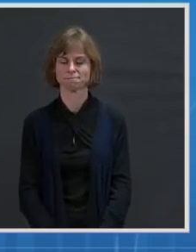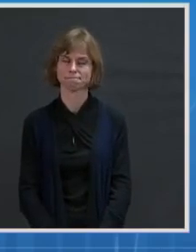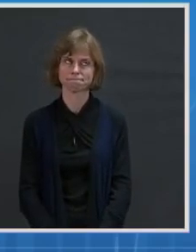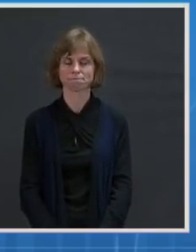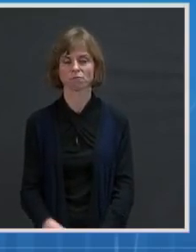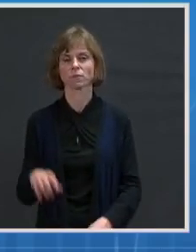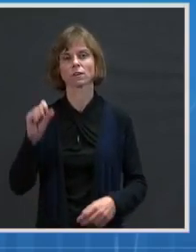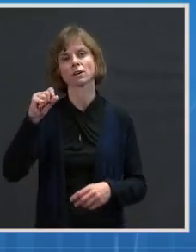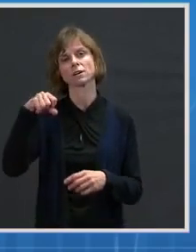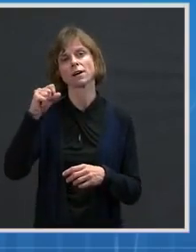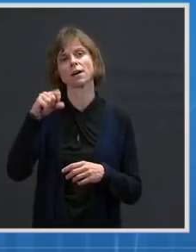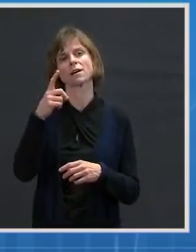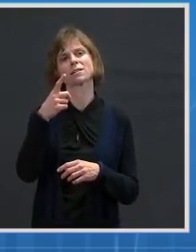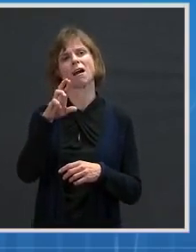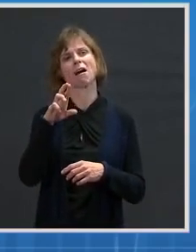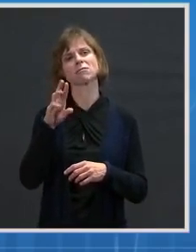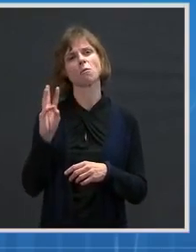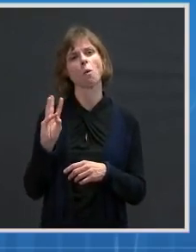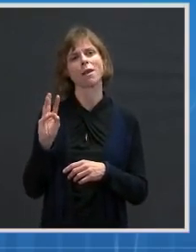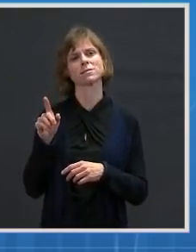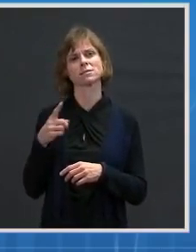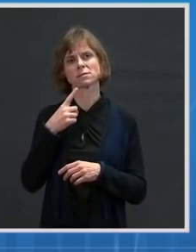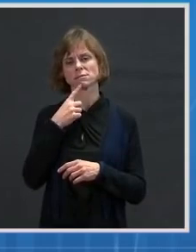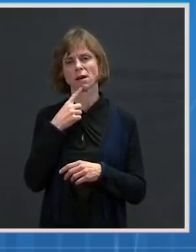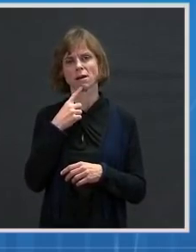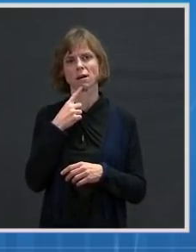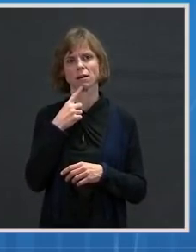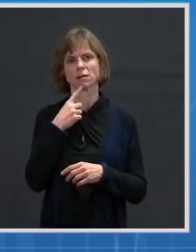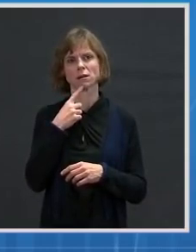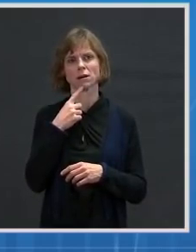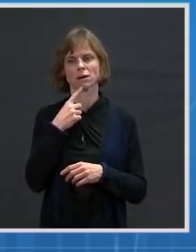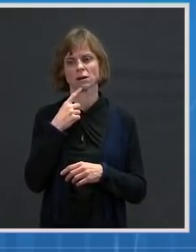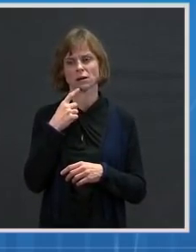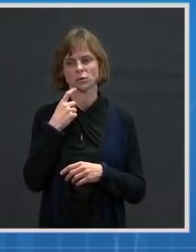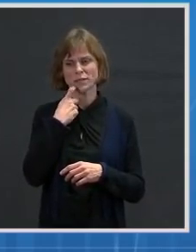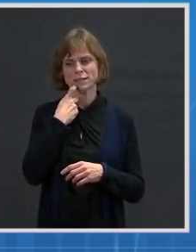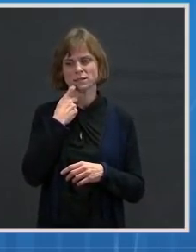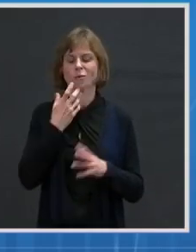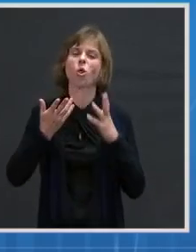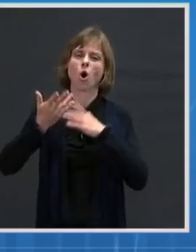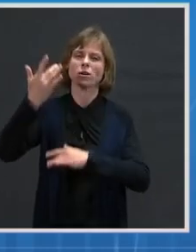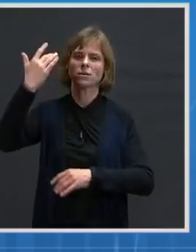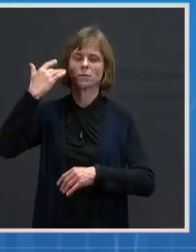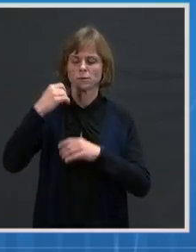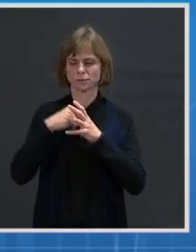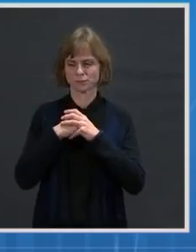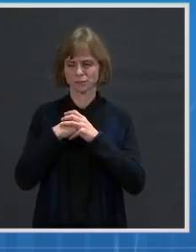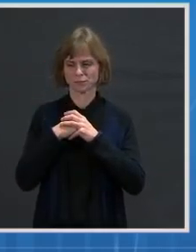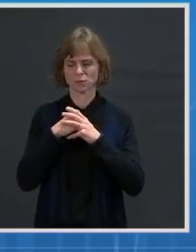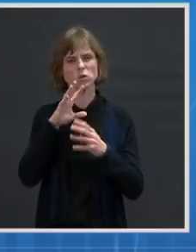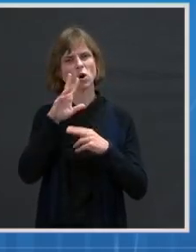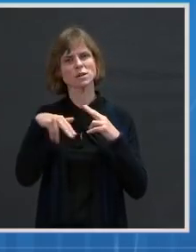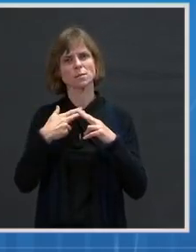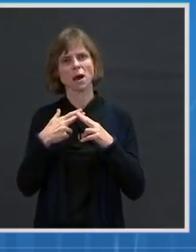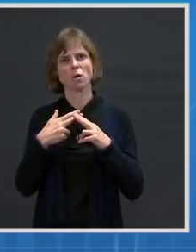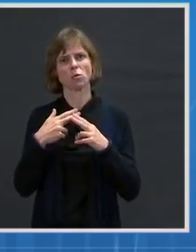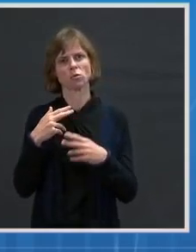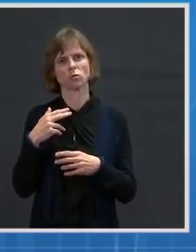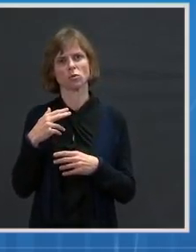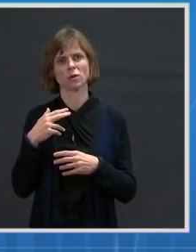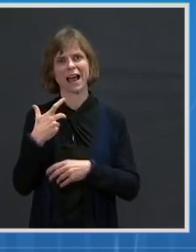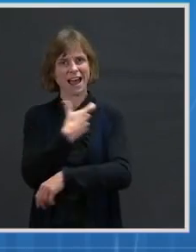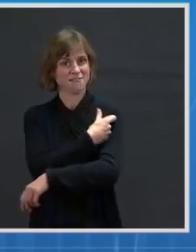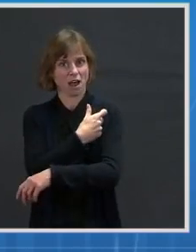Yeah, Dr. Walensky had spoken some time ago about vaccine doses that could not